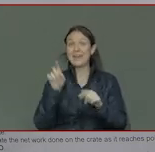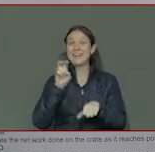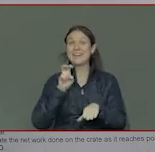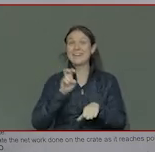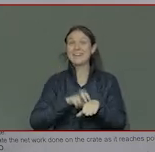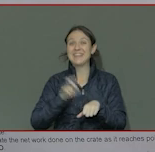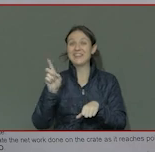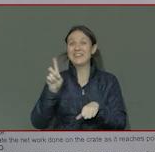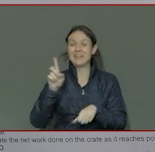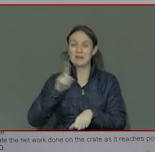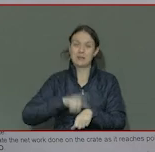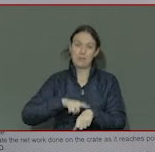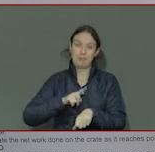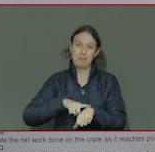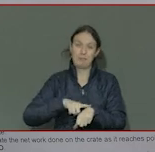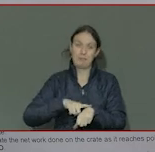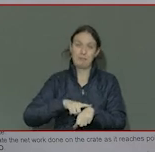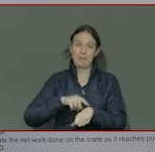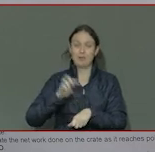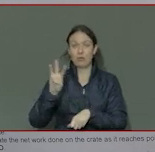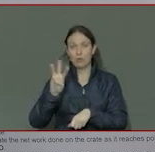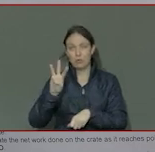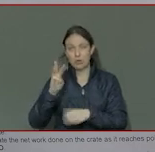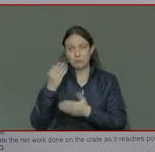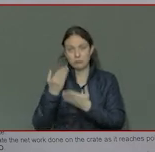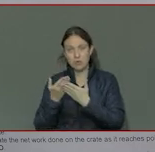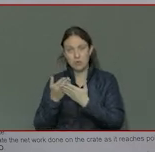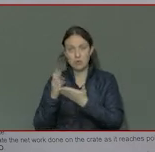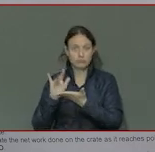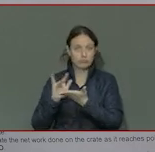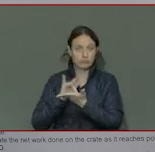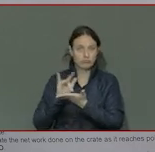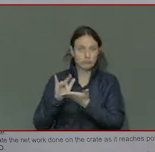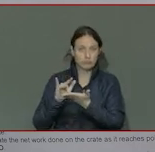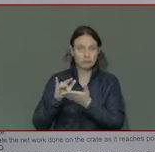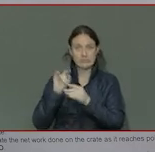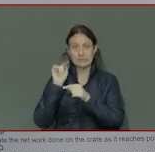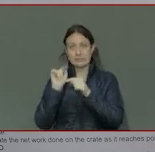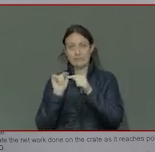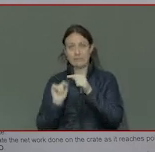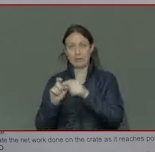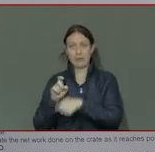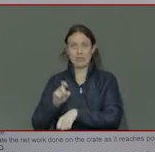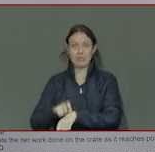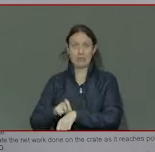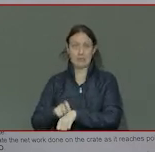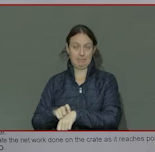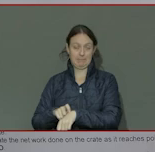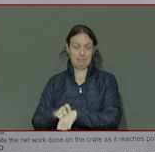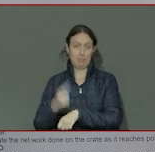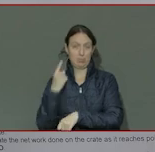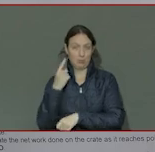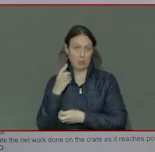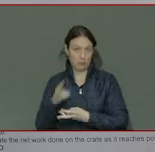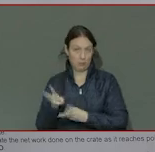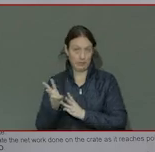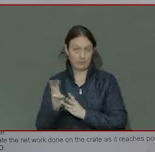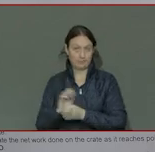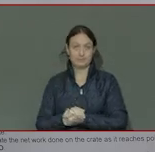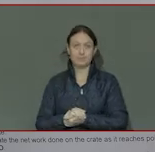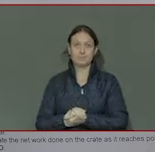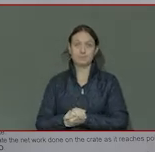can work out the work with that formula and then just divide it by time. So that's one possibility. Then